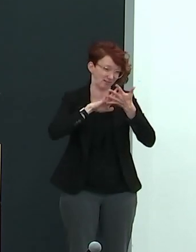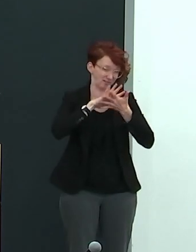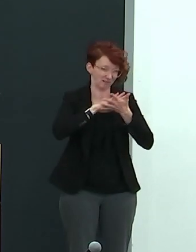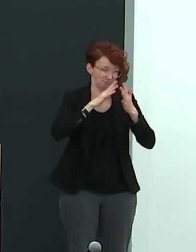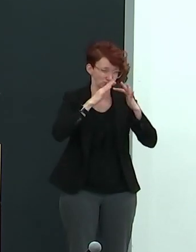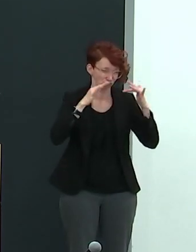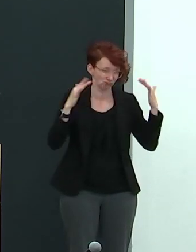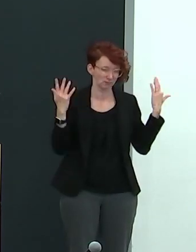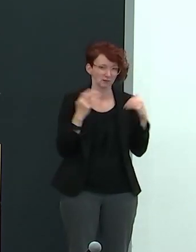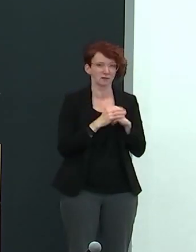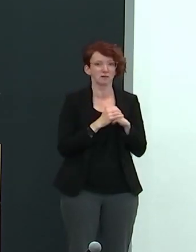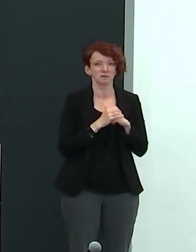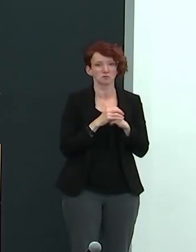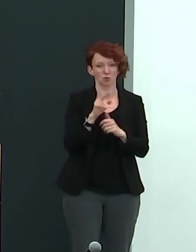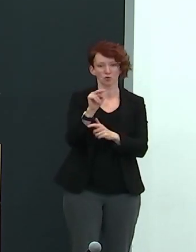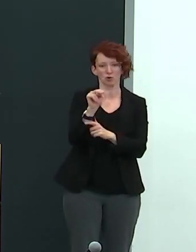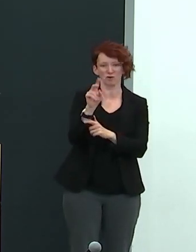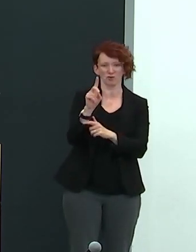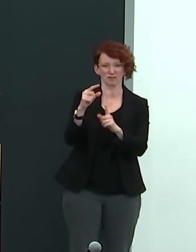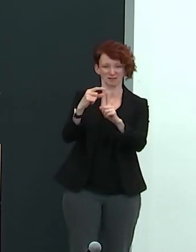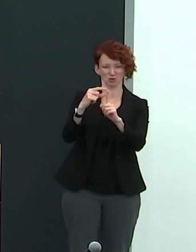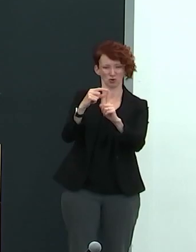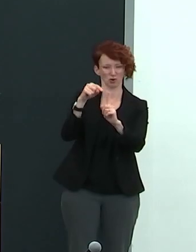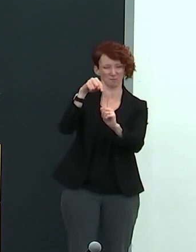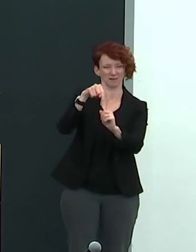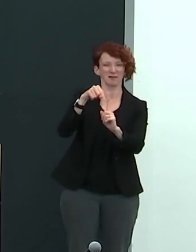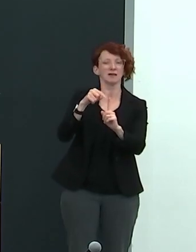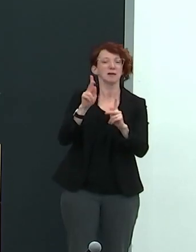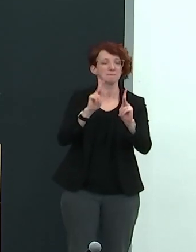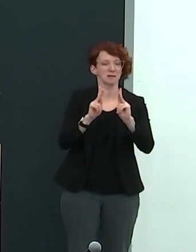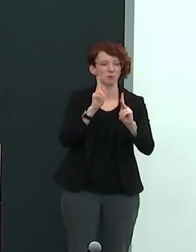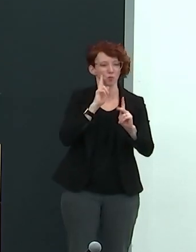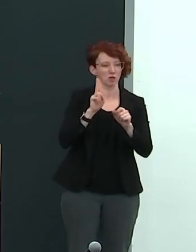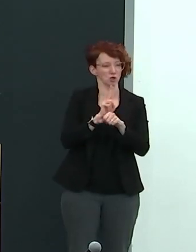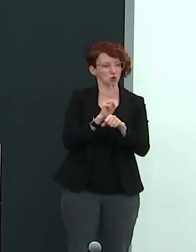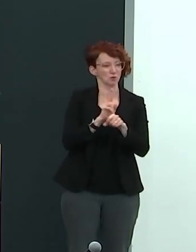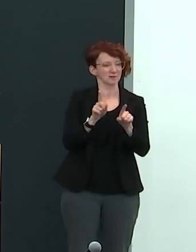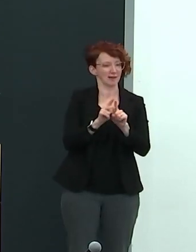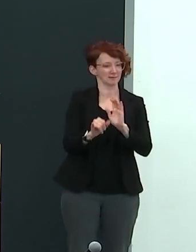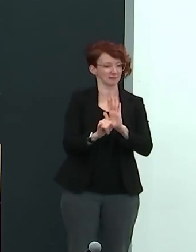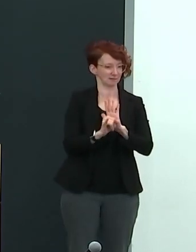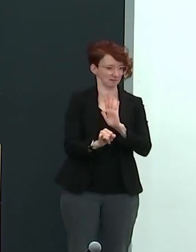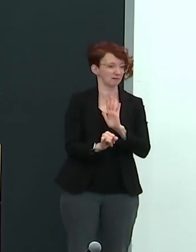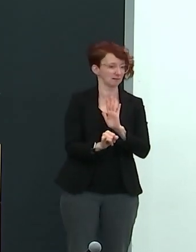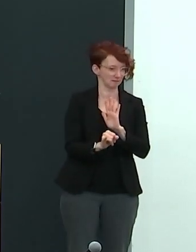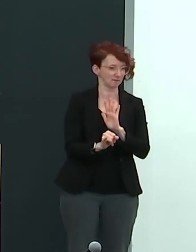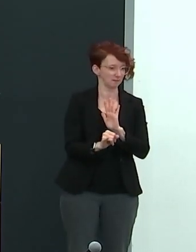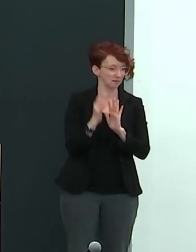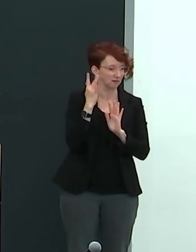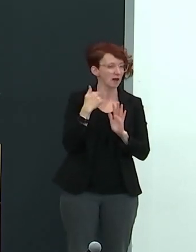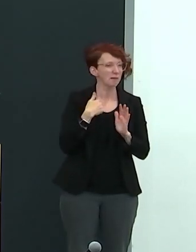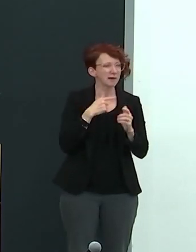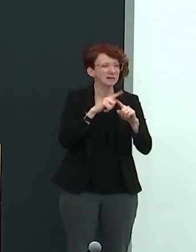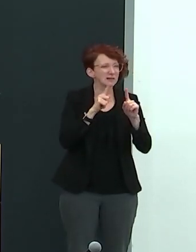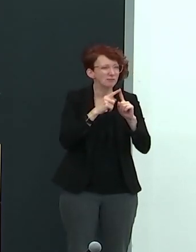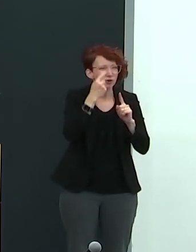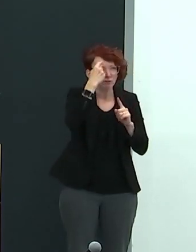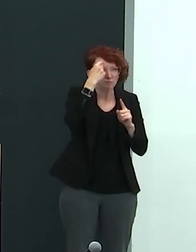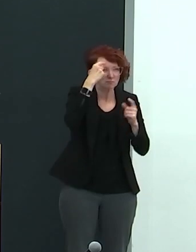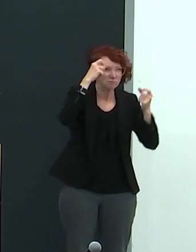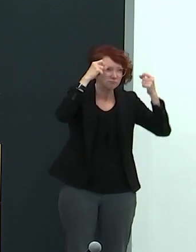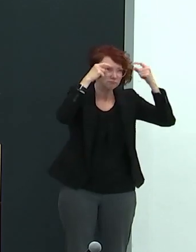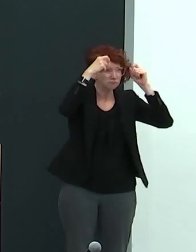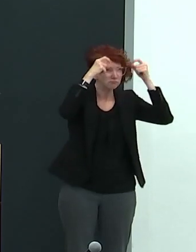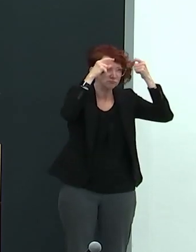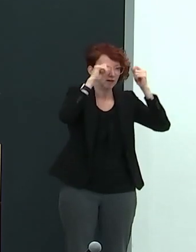Neurodiversity is a term individuals use to identify, because of the different neural pathways, how they think, communicate,